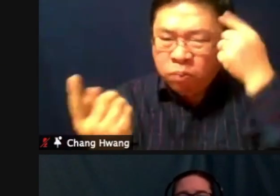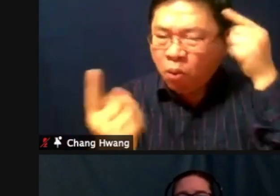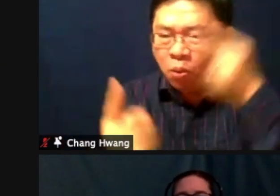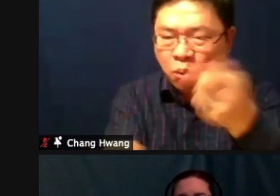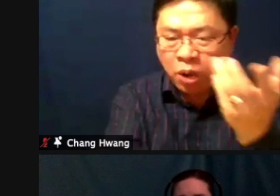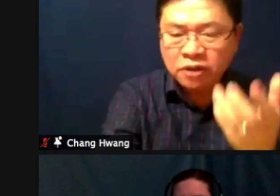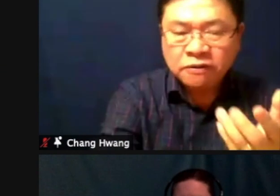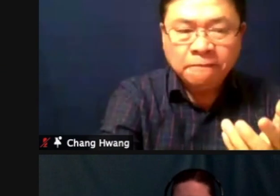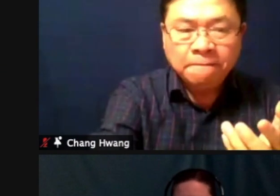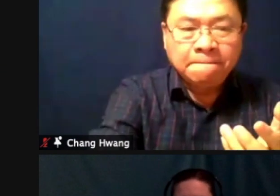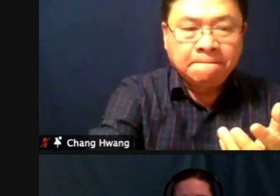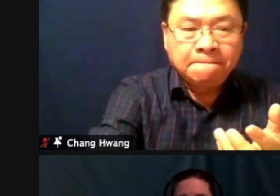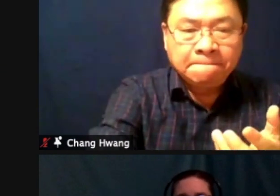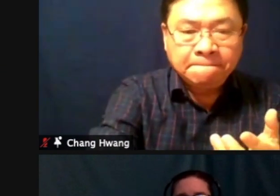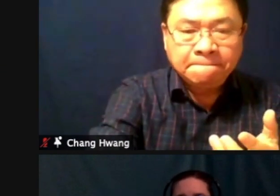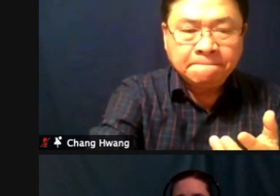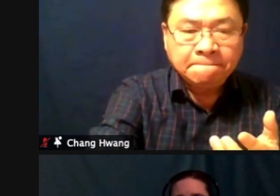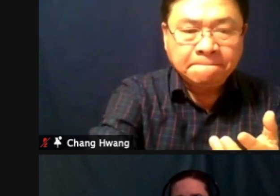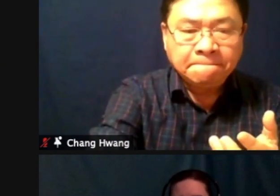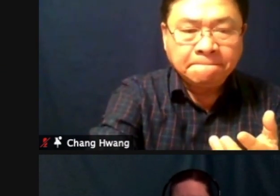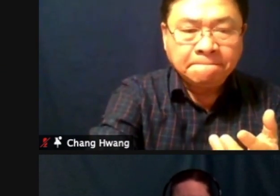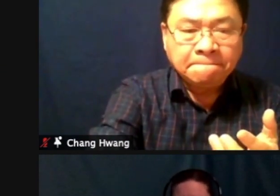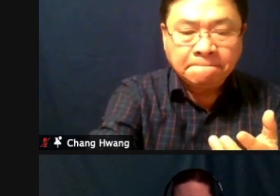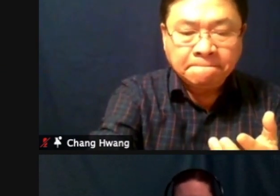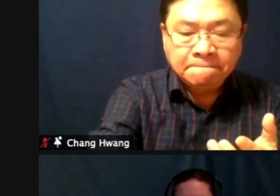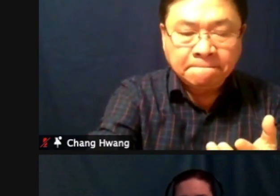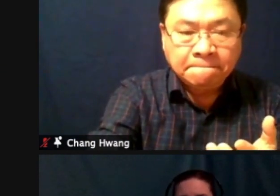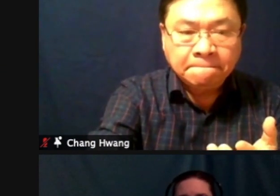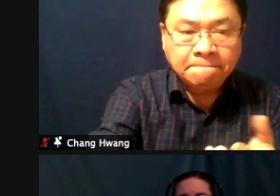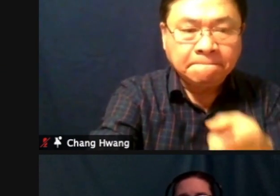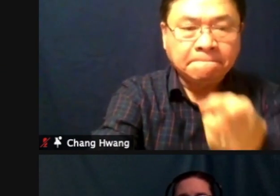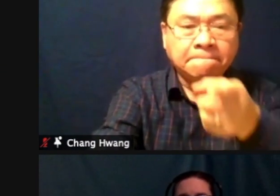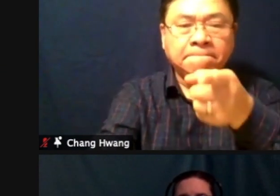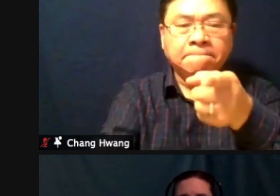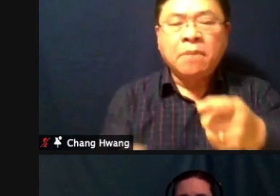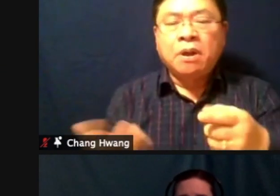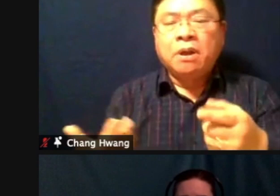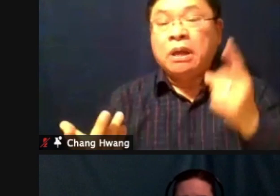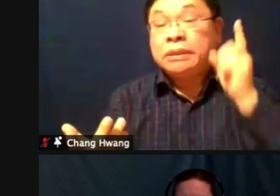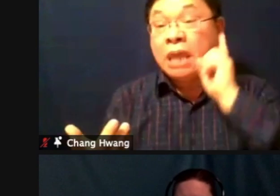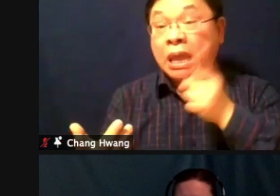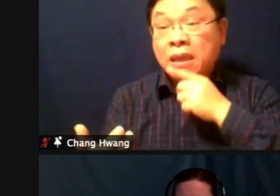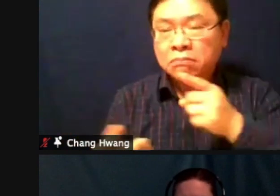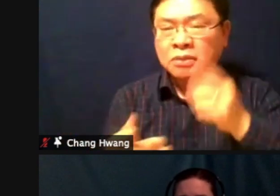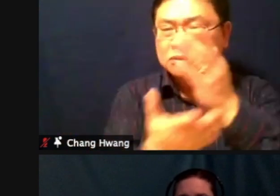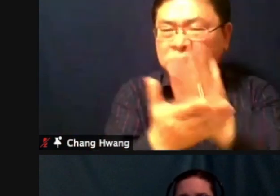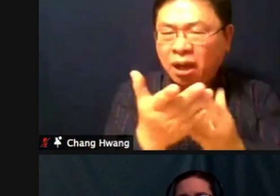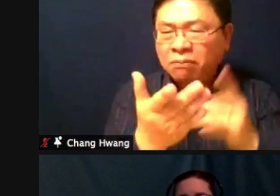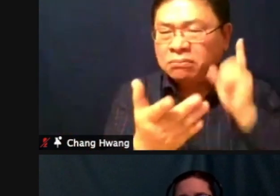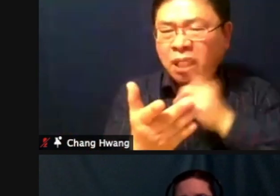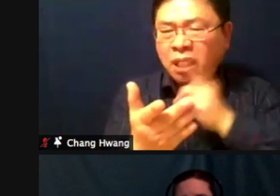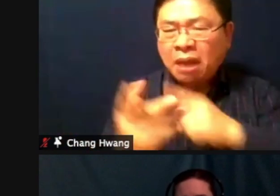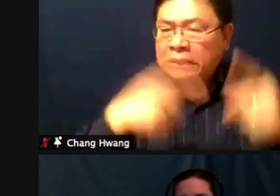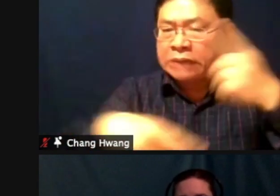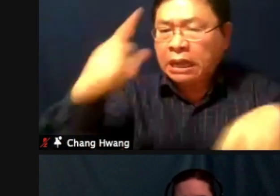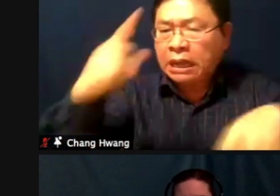therein. So if people wanted to take a sign language class, they could find information there. I was curious about the purpose